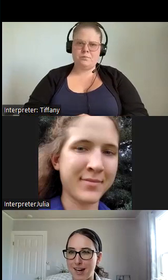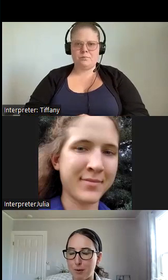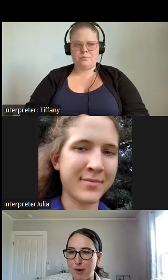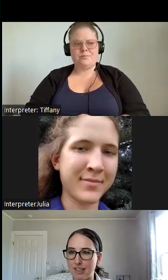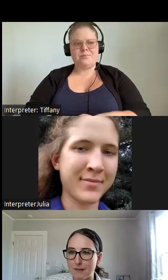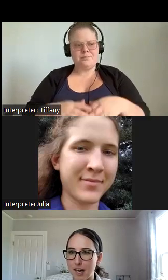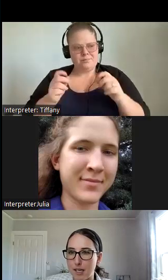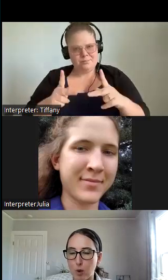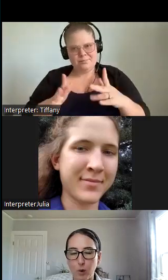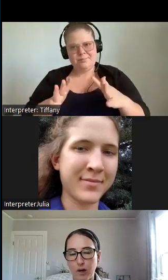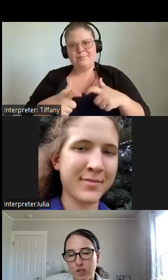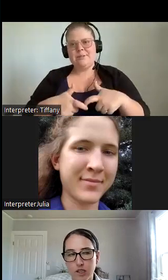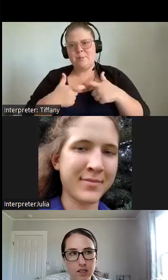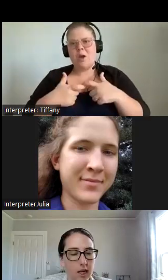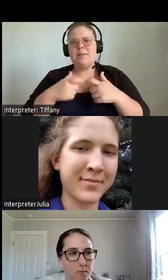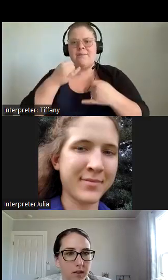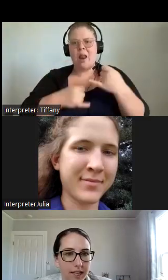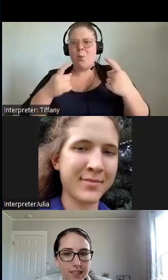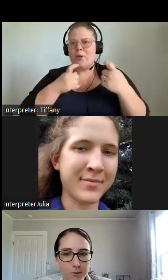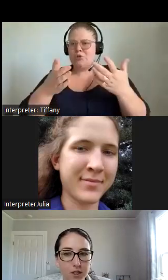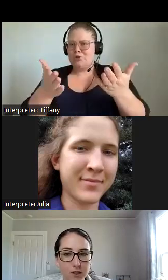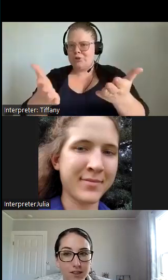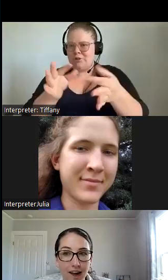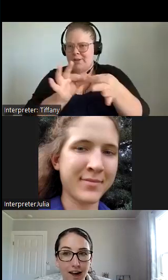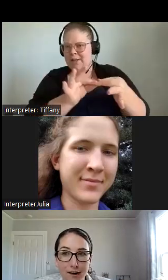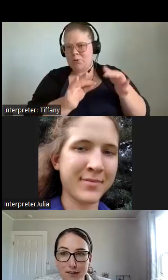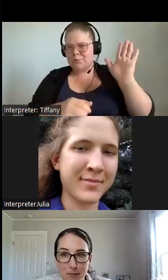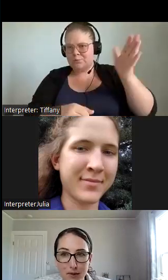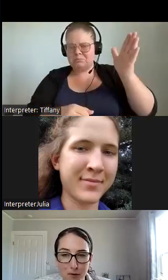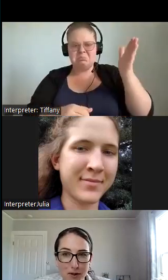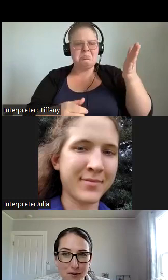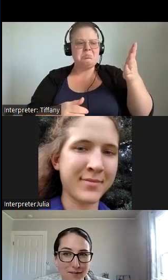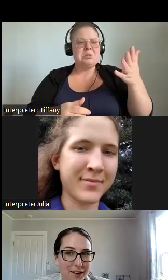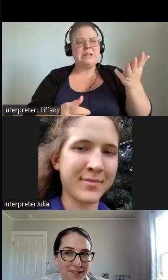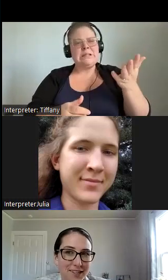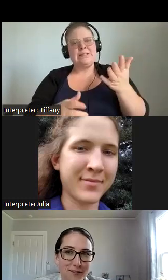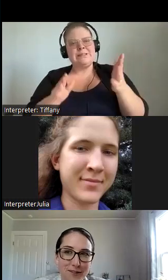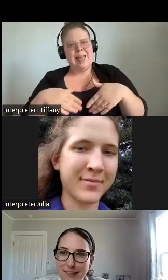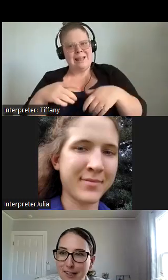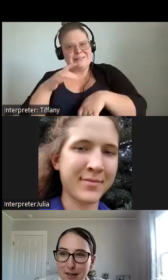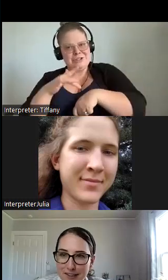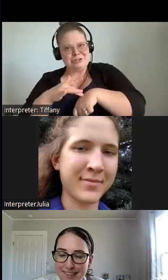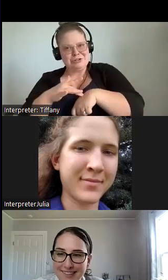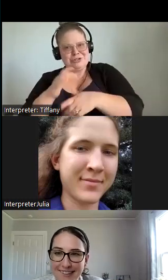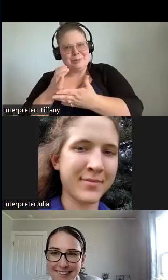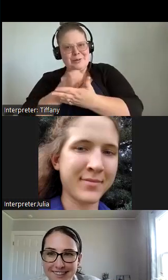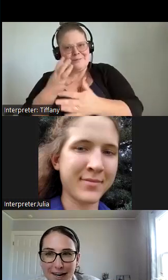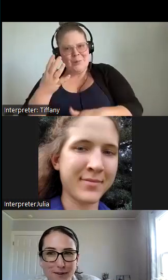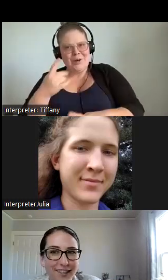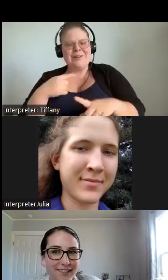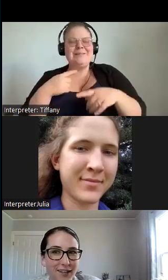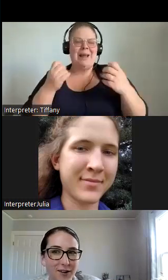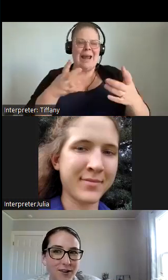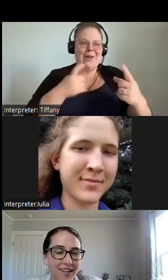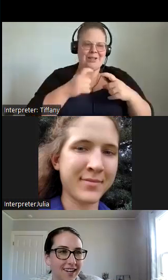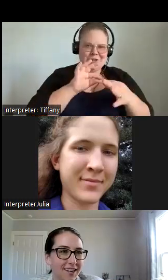So I will pause for any more questions about this. We do still have chapter 4 that we haven't gotten to. Lots of great questions on this